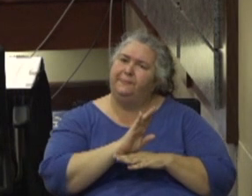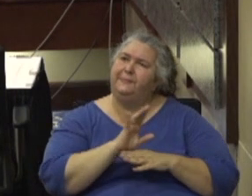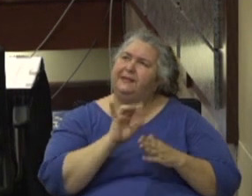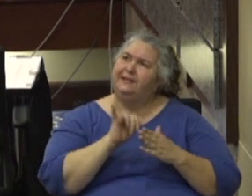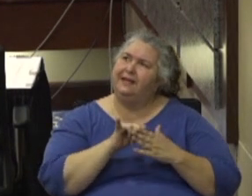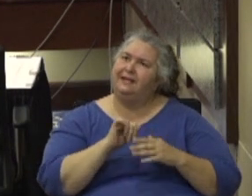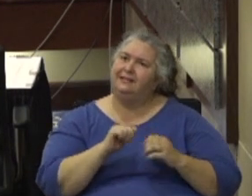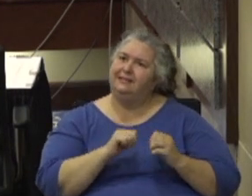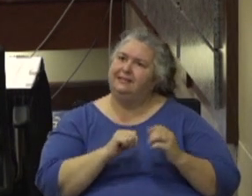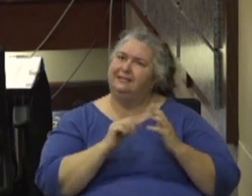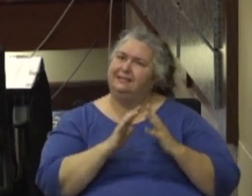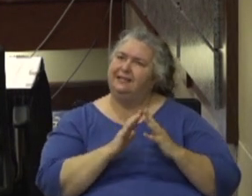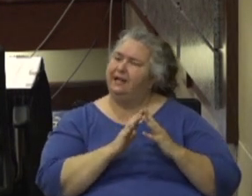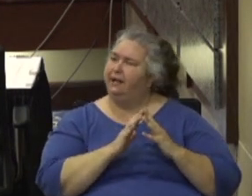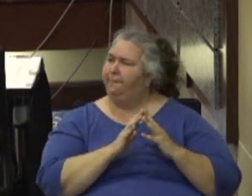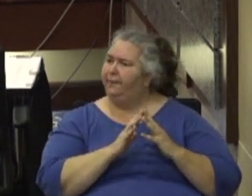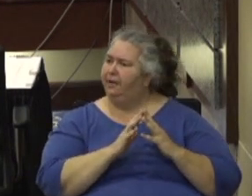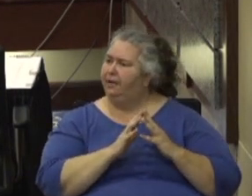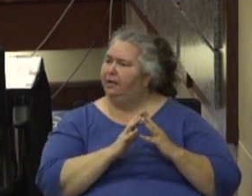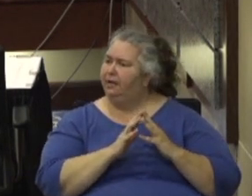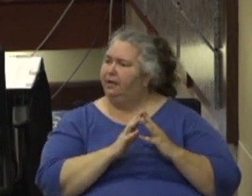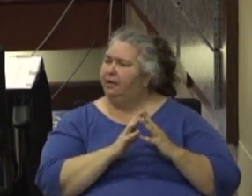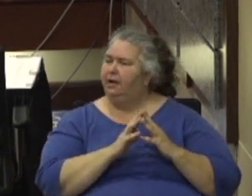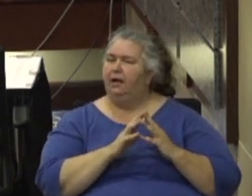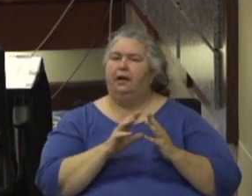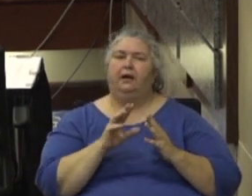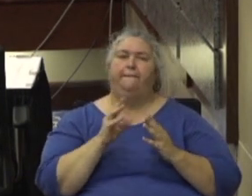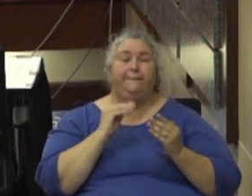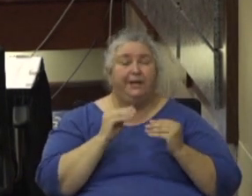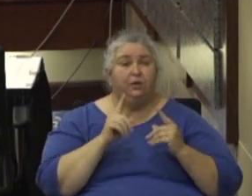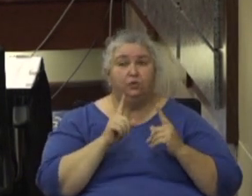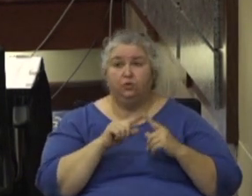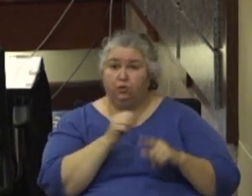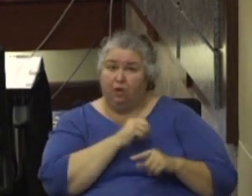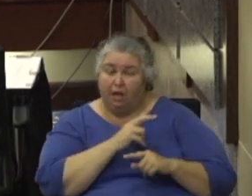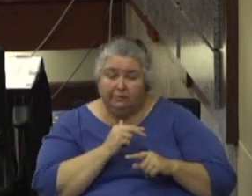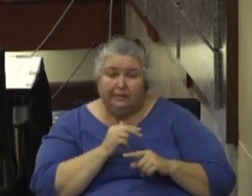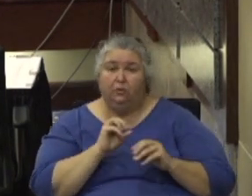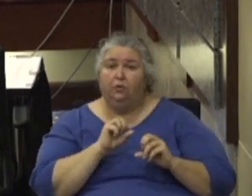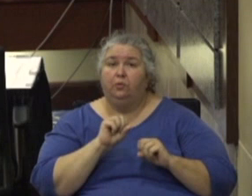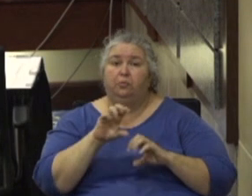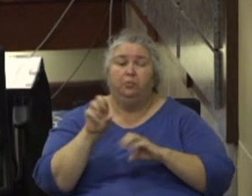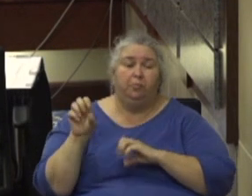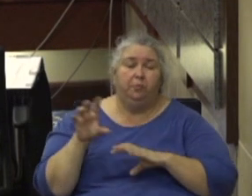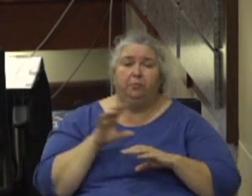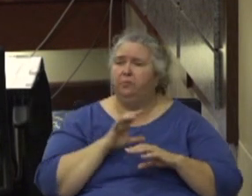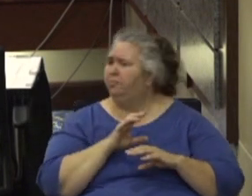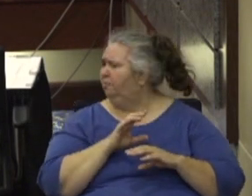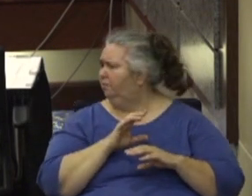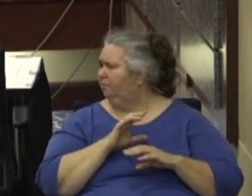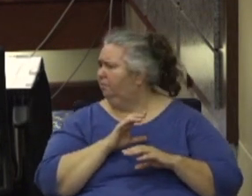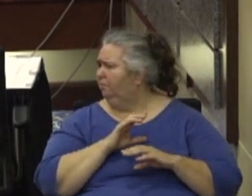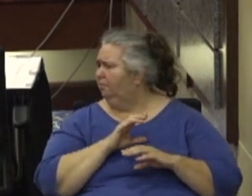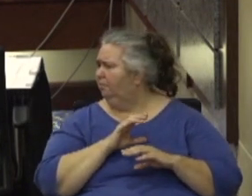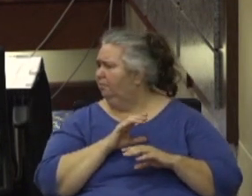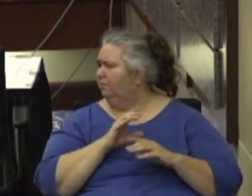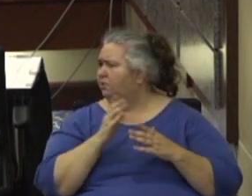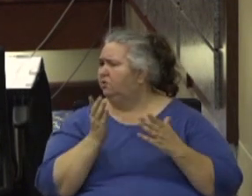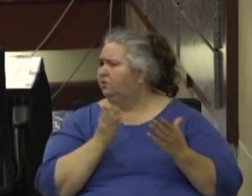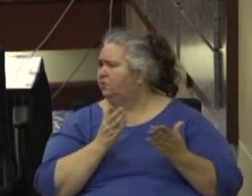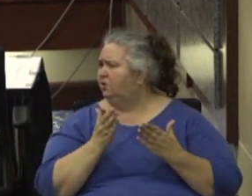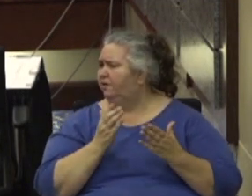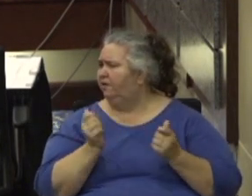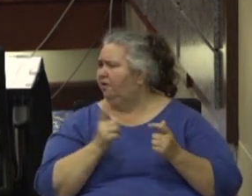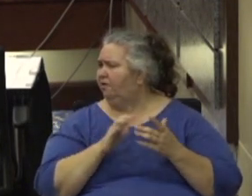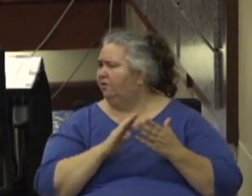set up to send meals to hospitals or different frontline workers who are really serving all of us as a